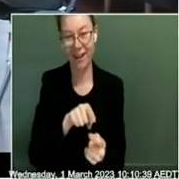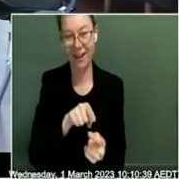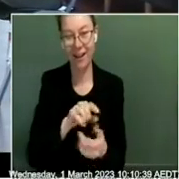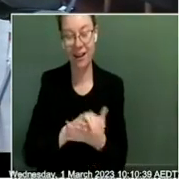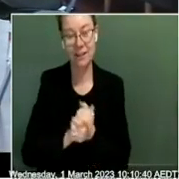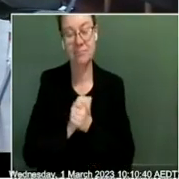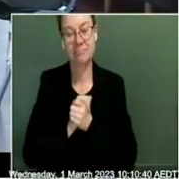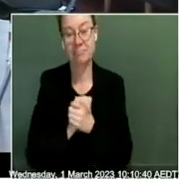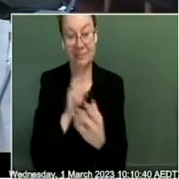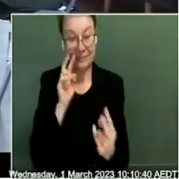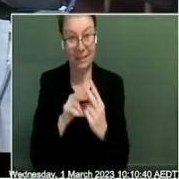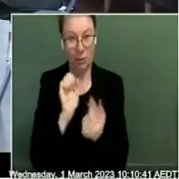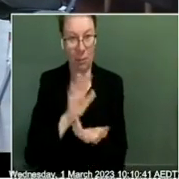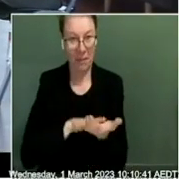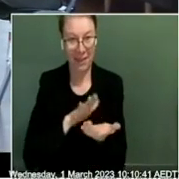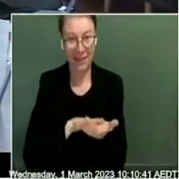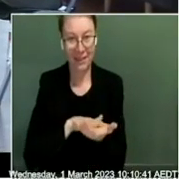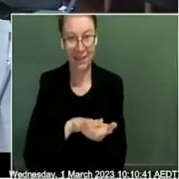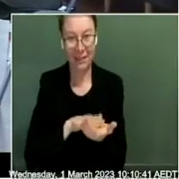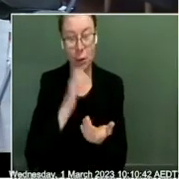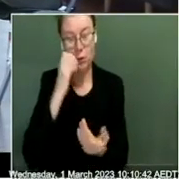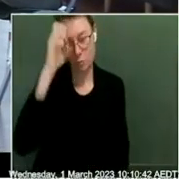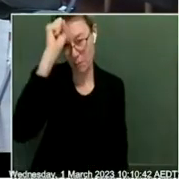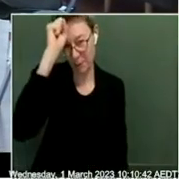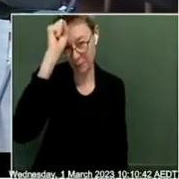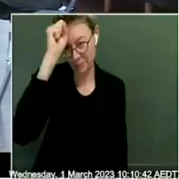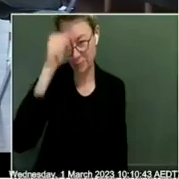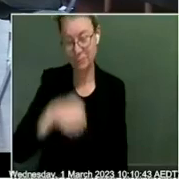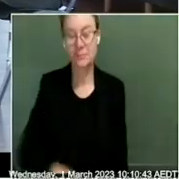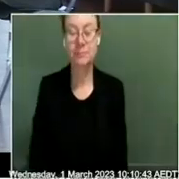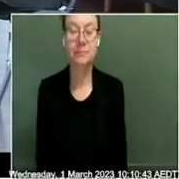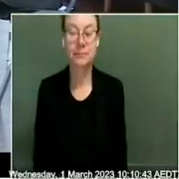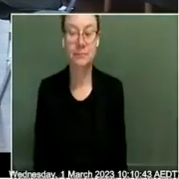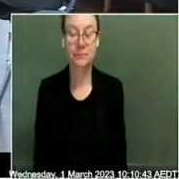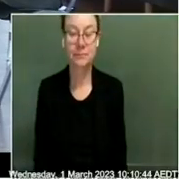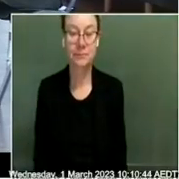always remember. But I'd like to acknowledge